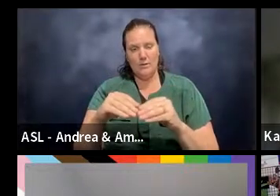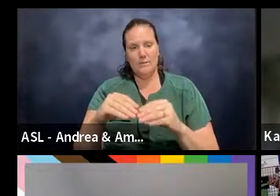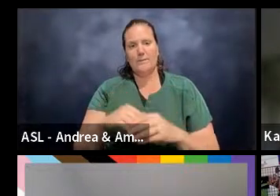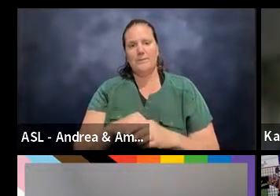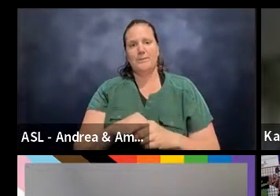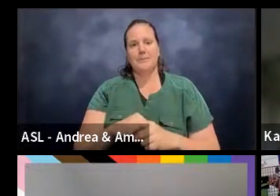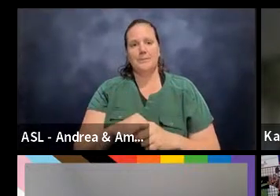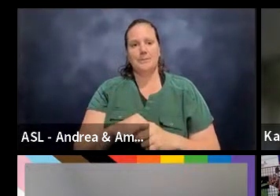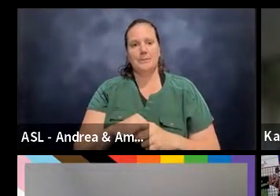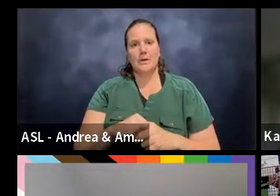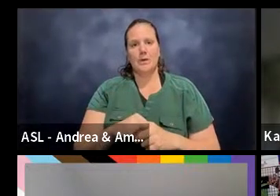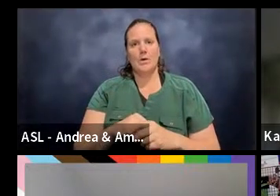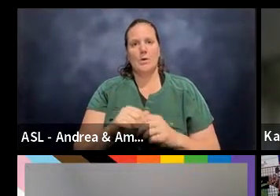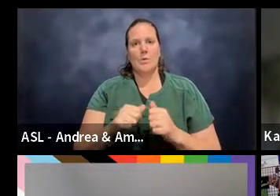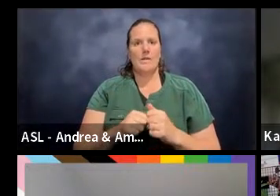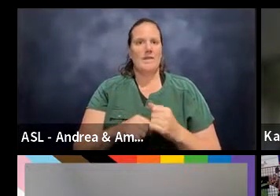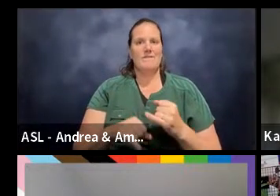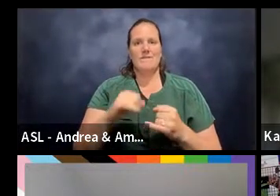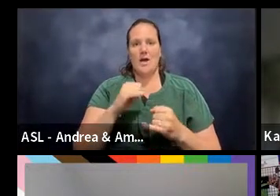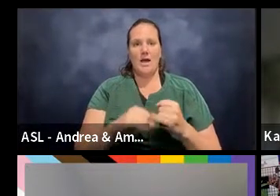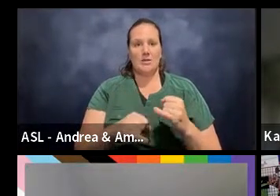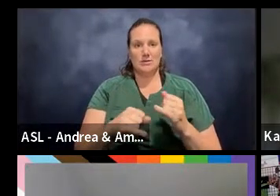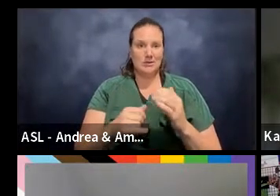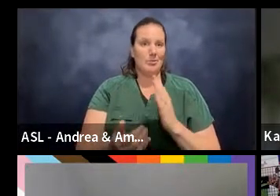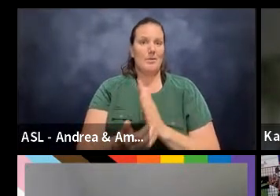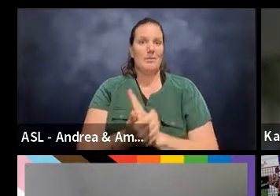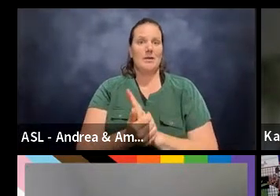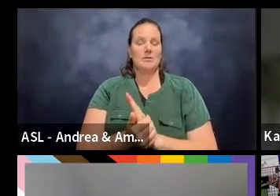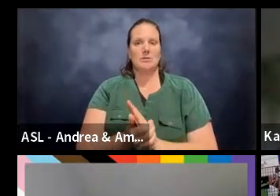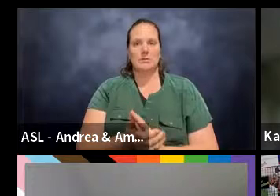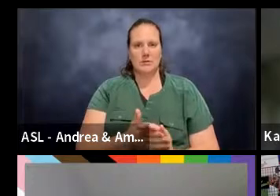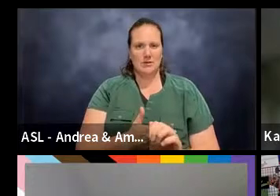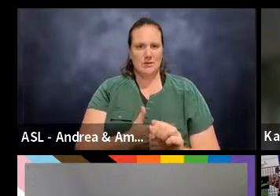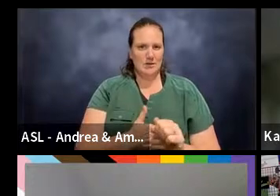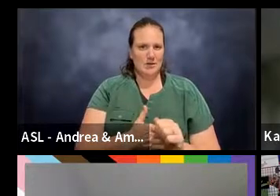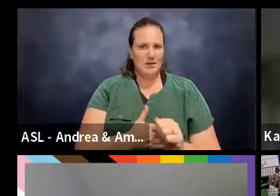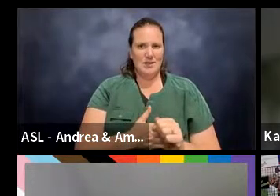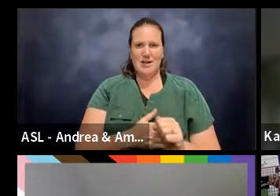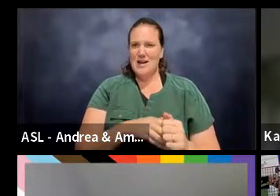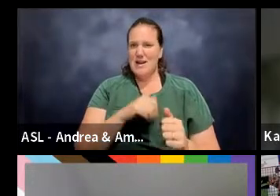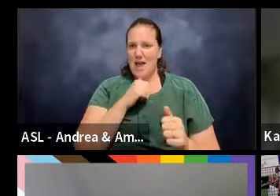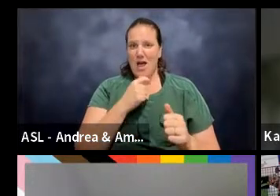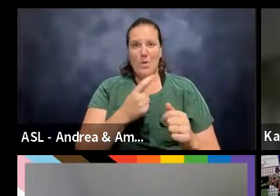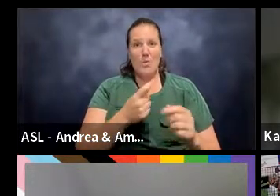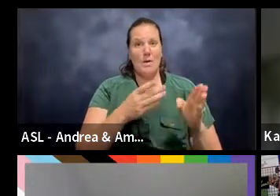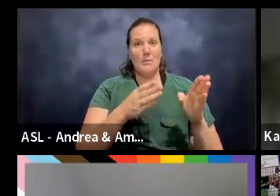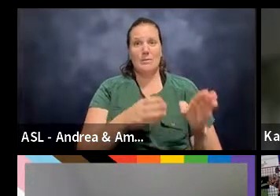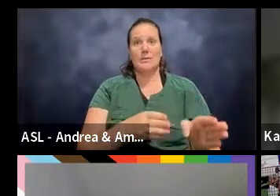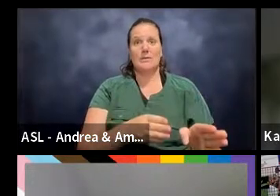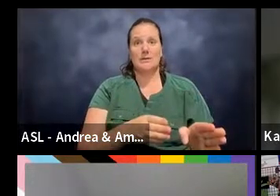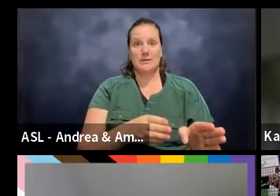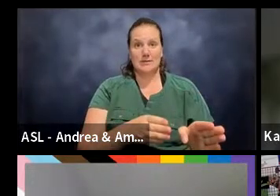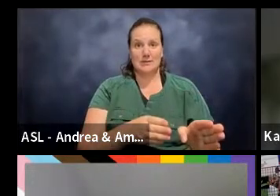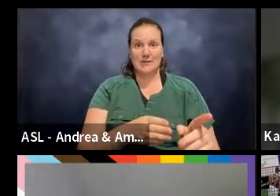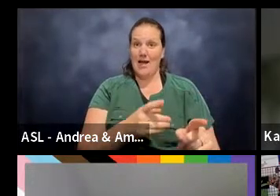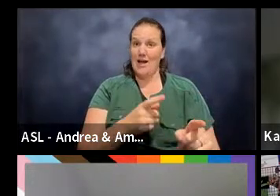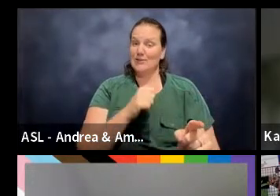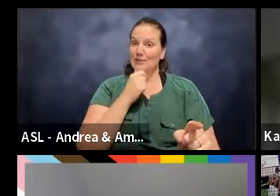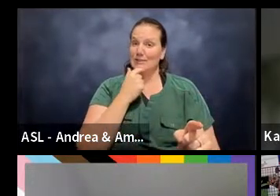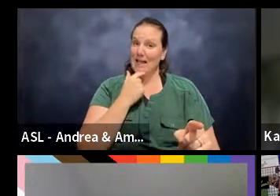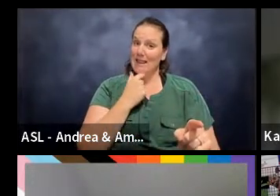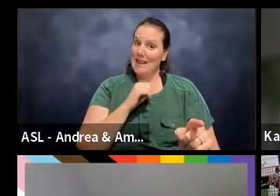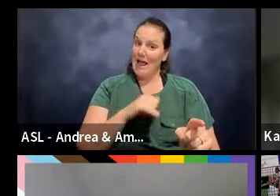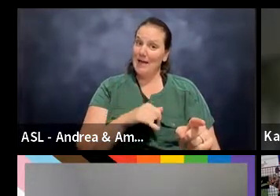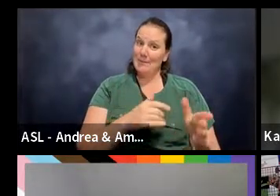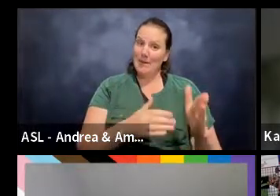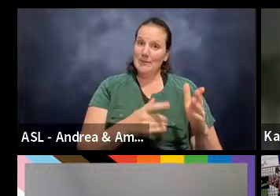we get to the final supplemental. There's not going to be one person, well, I shouldn't say it, maybe